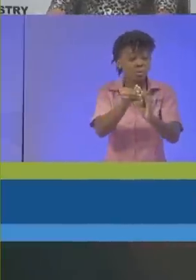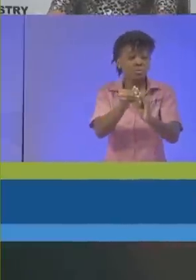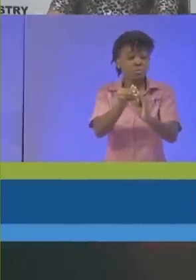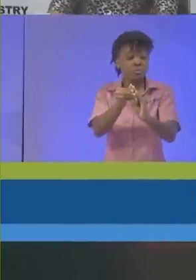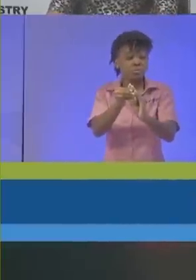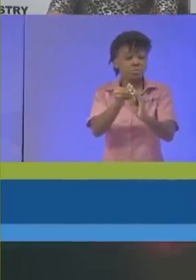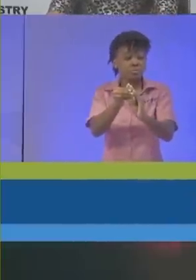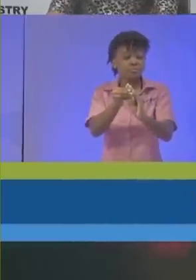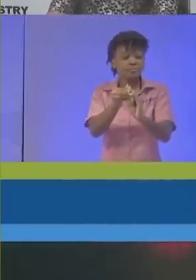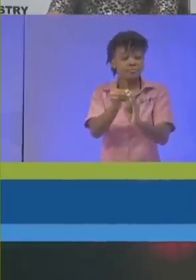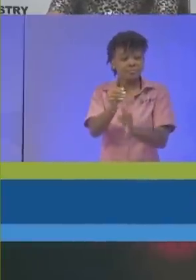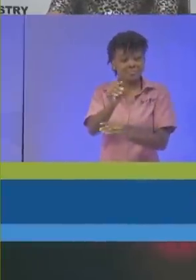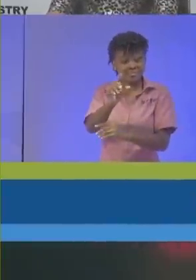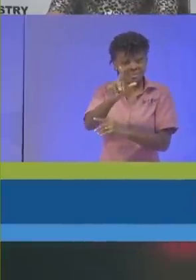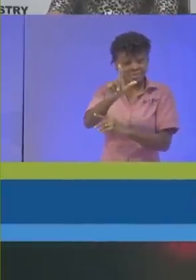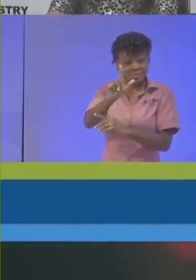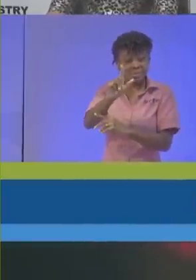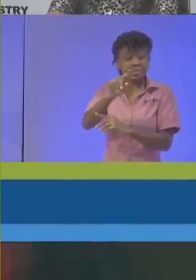to